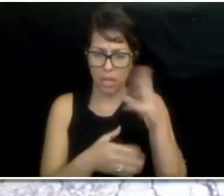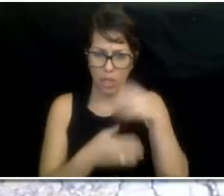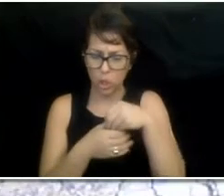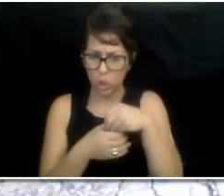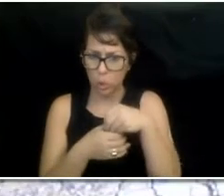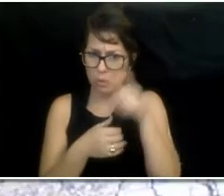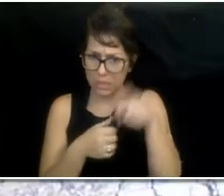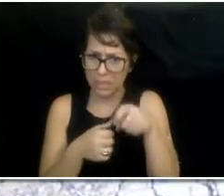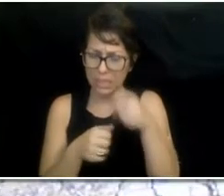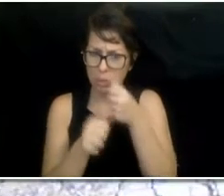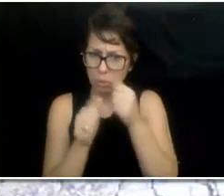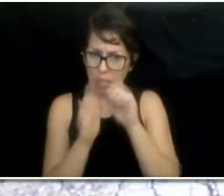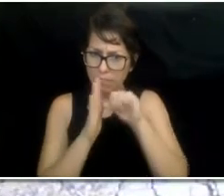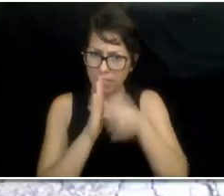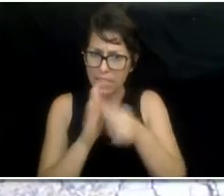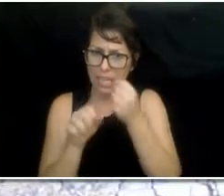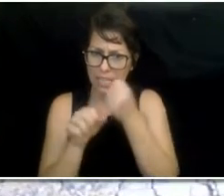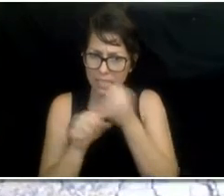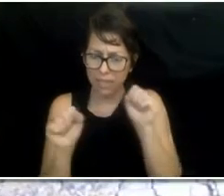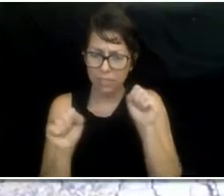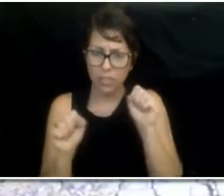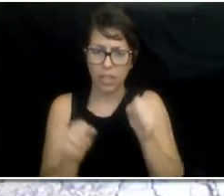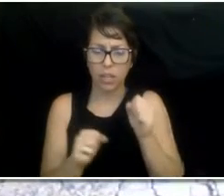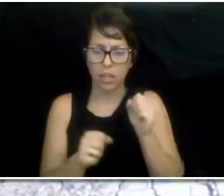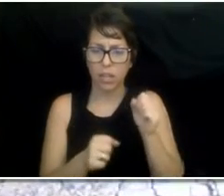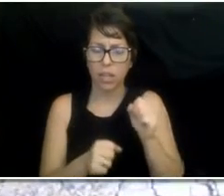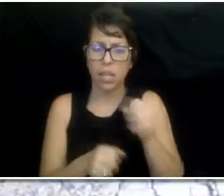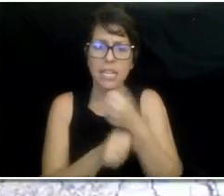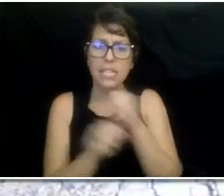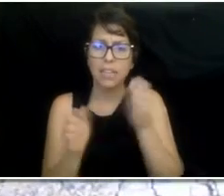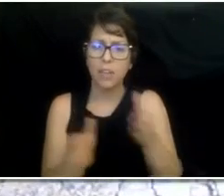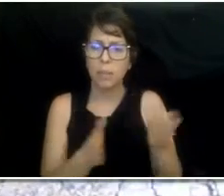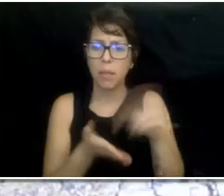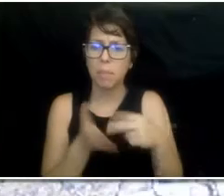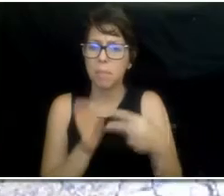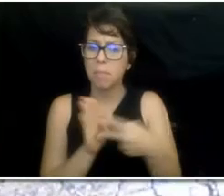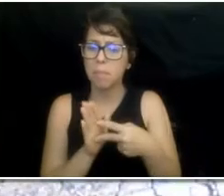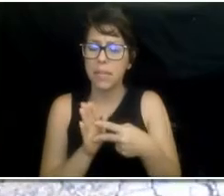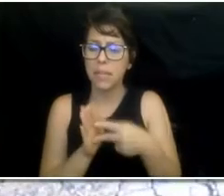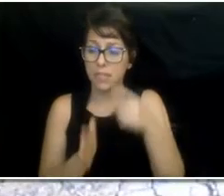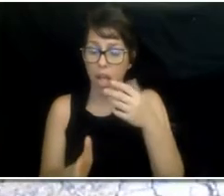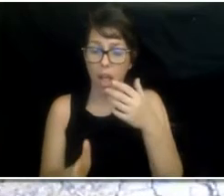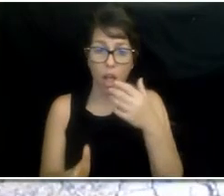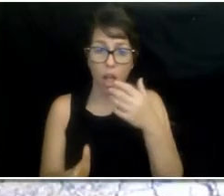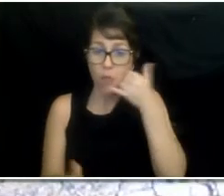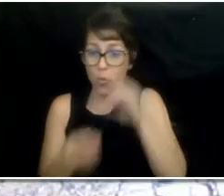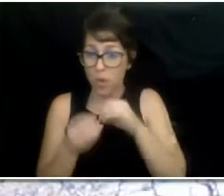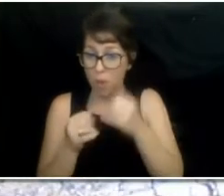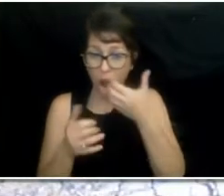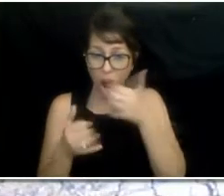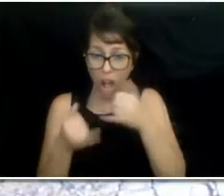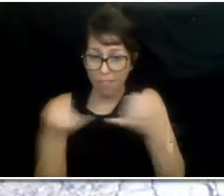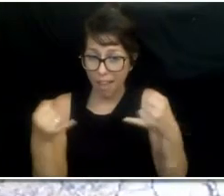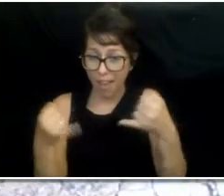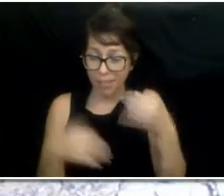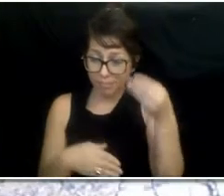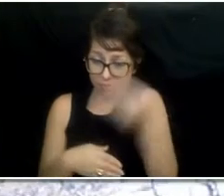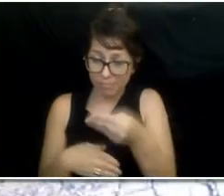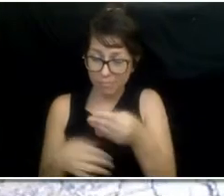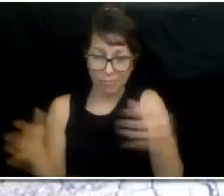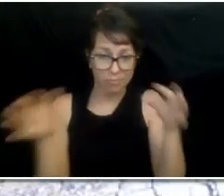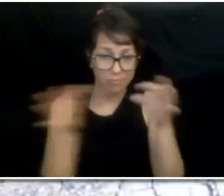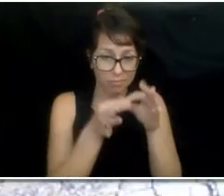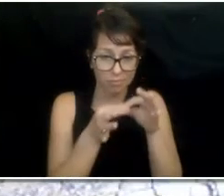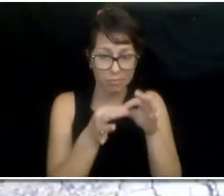where they are and really strategizing with them on how to leave safely and how to access the system that they need